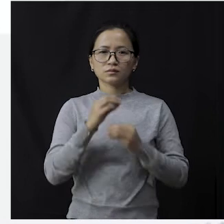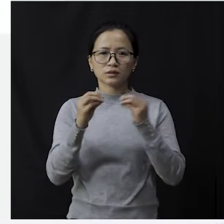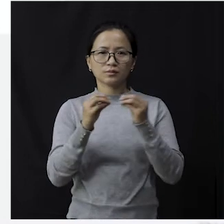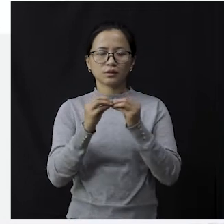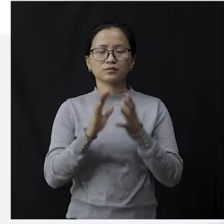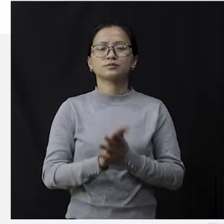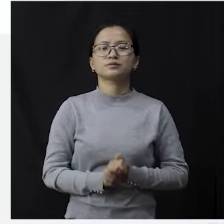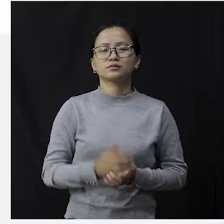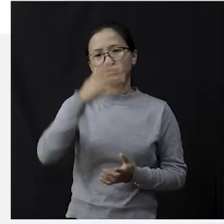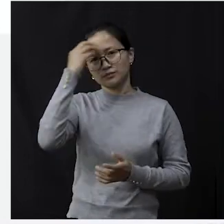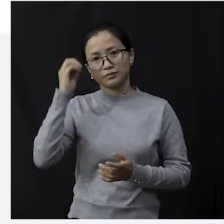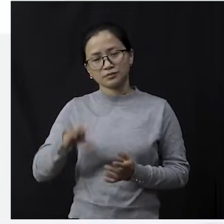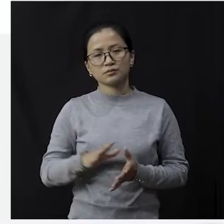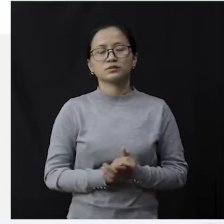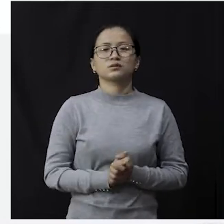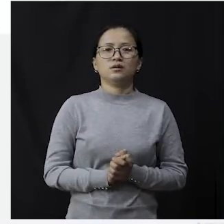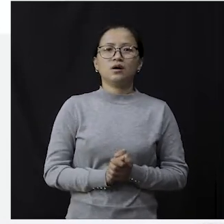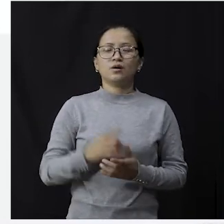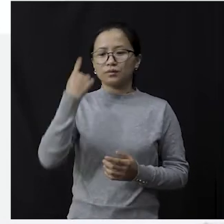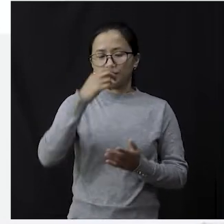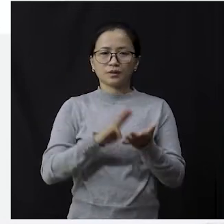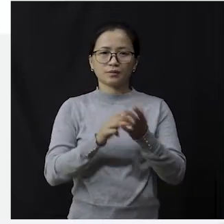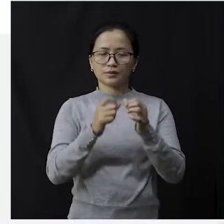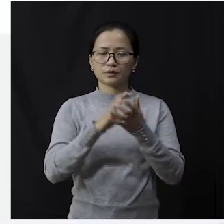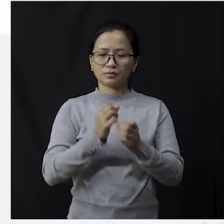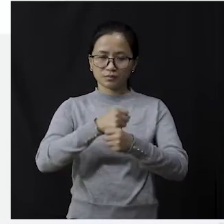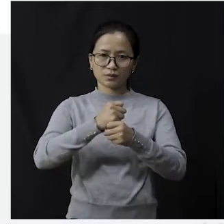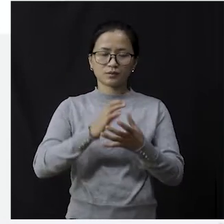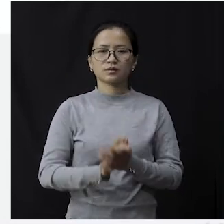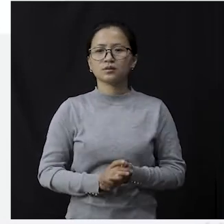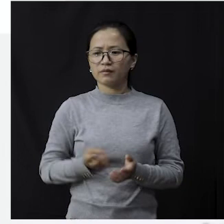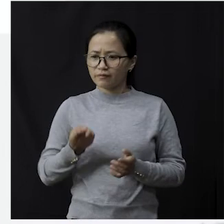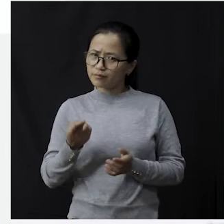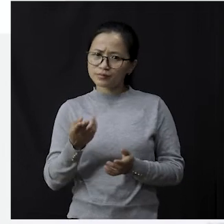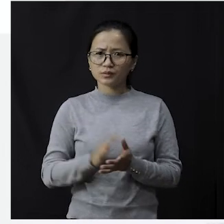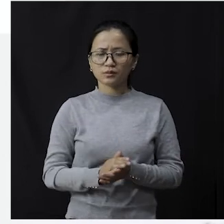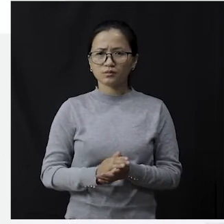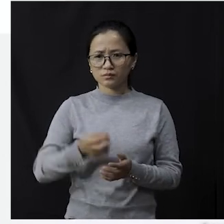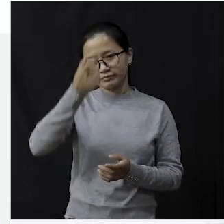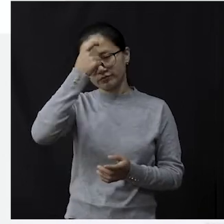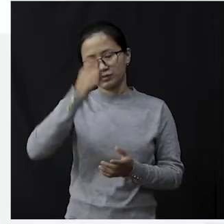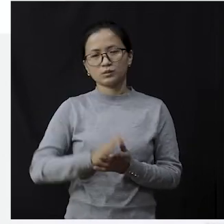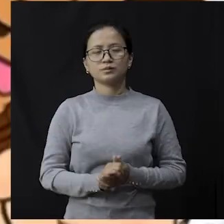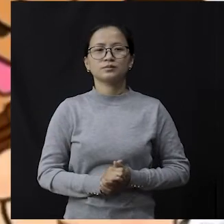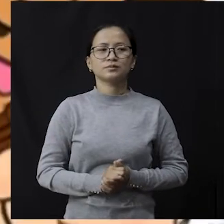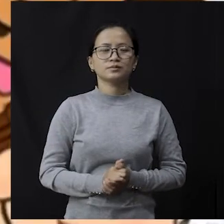the mechanic. A mechanic is a person who fixes our vehicles if our vehicles or a car got a problem.